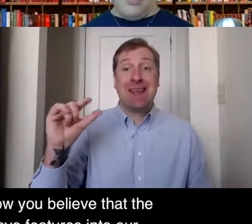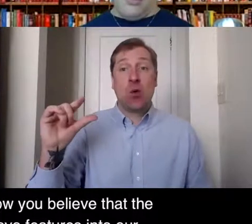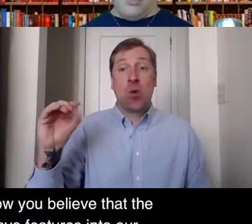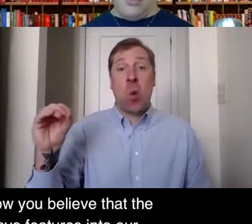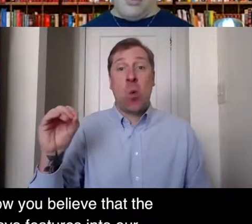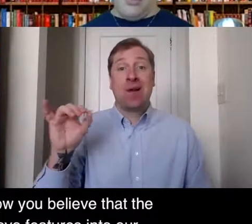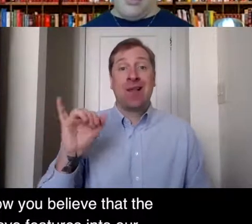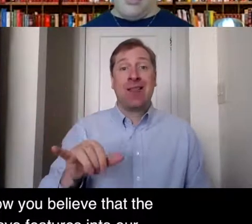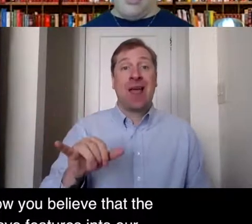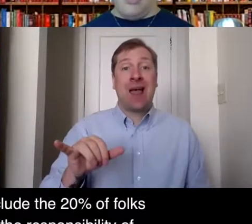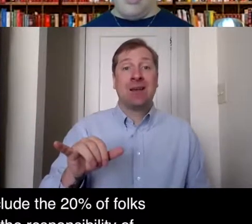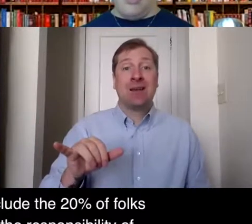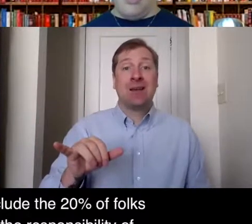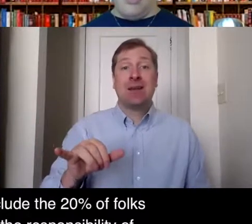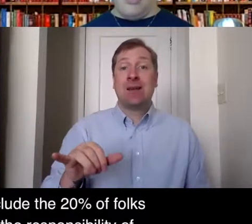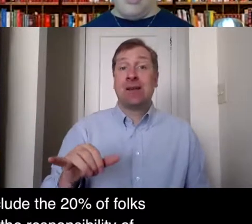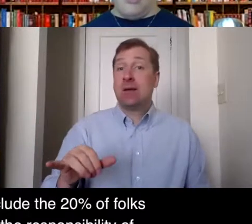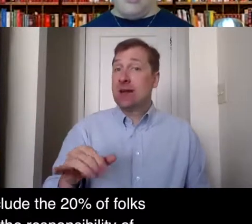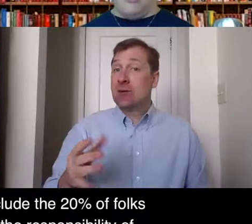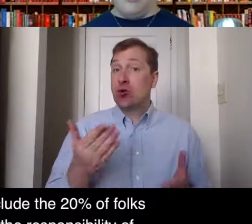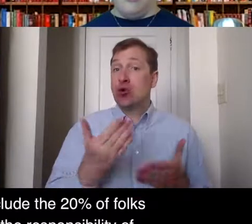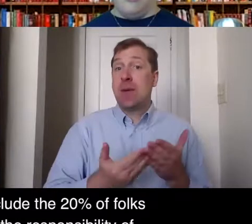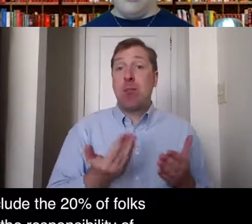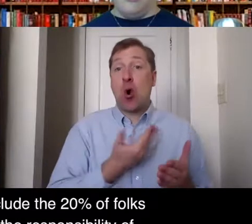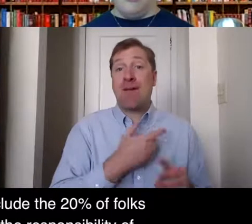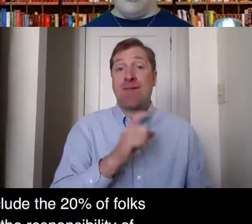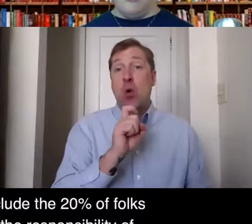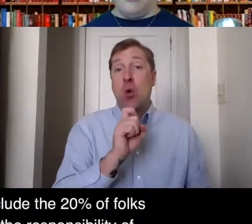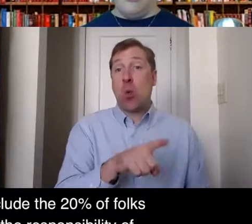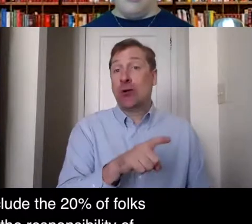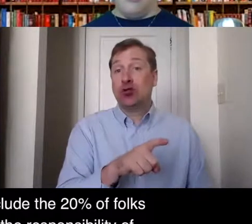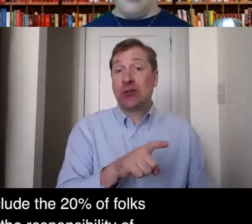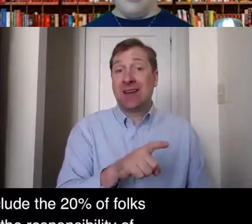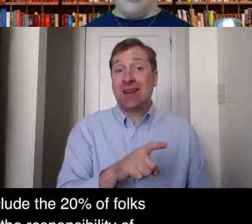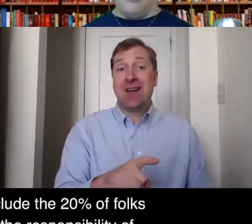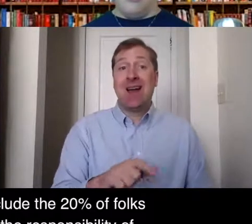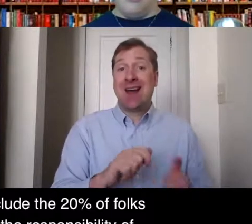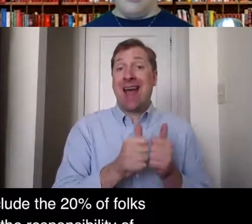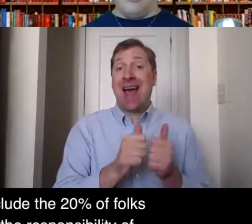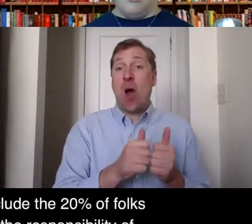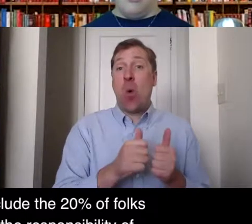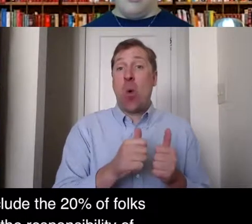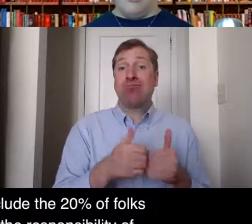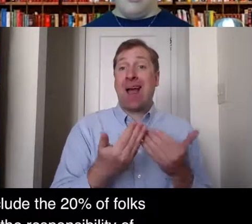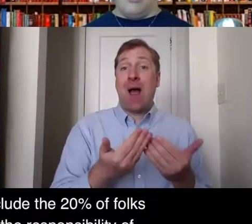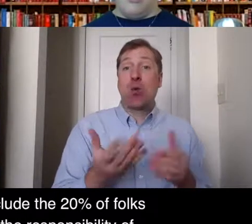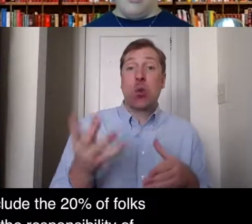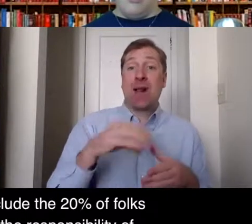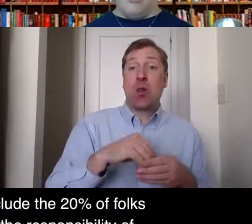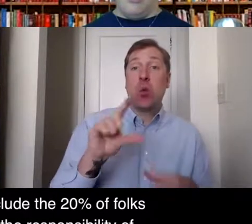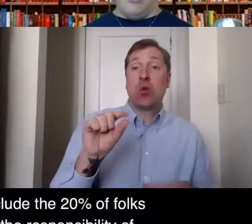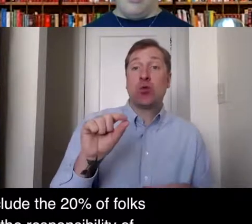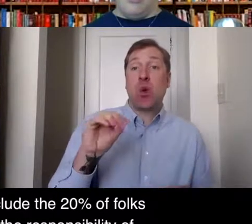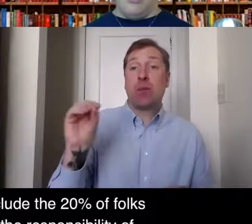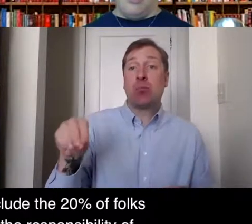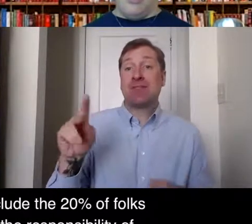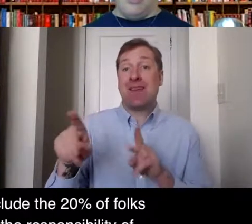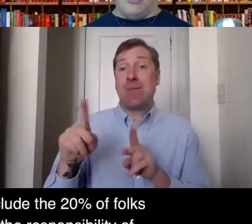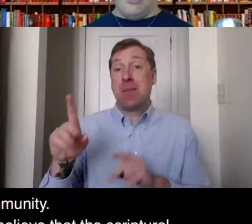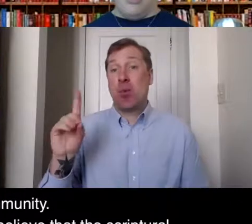features into our question of how to include the 20% of folks with disabilities